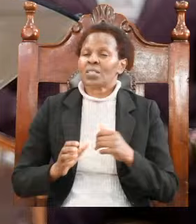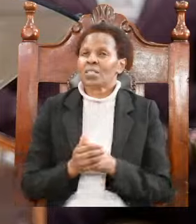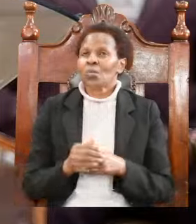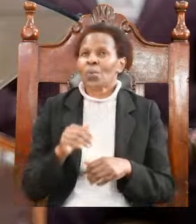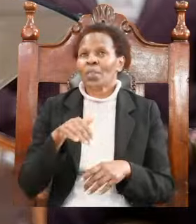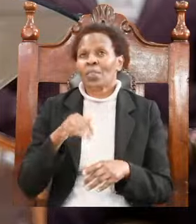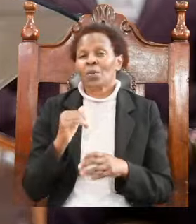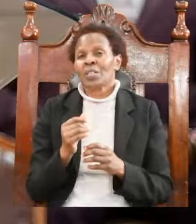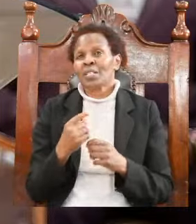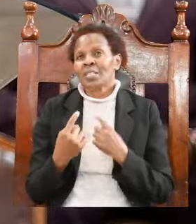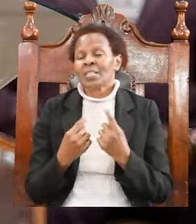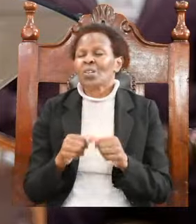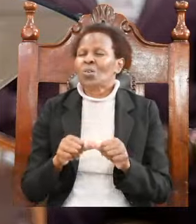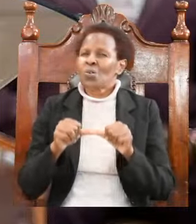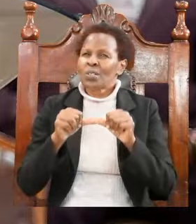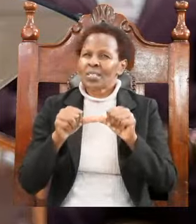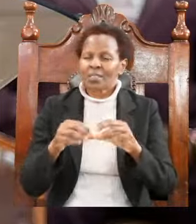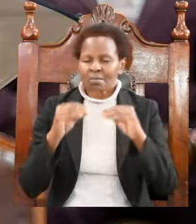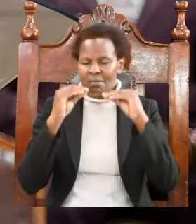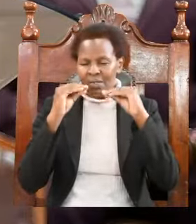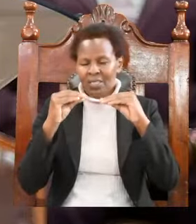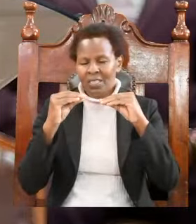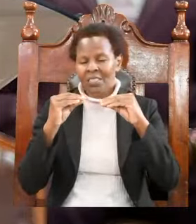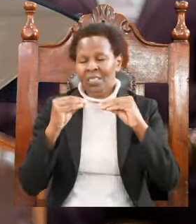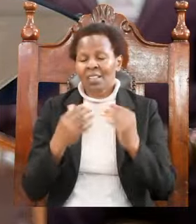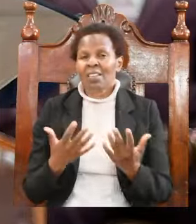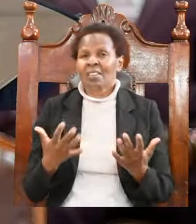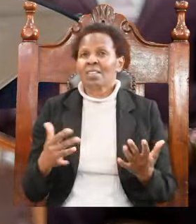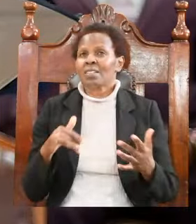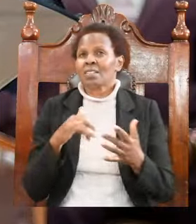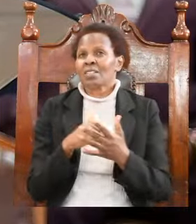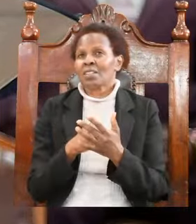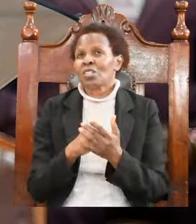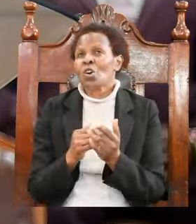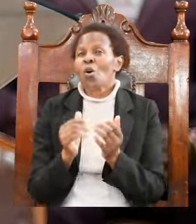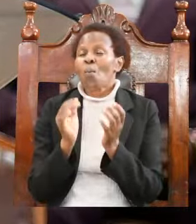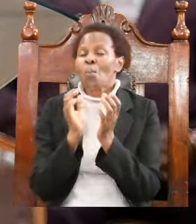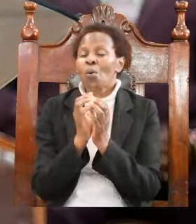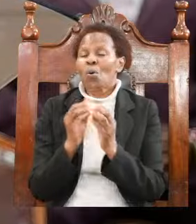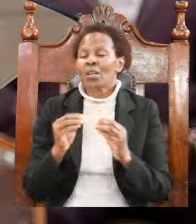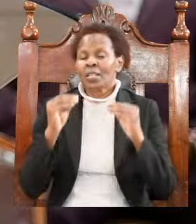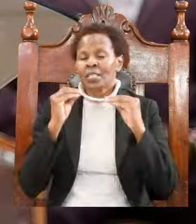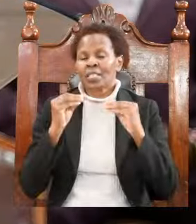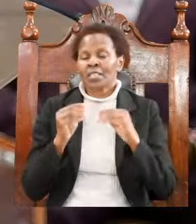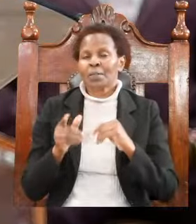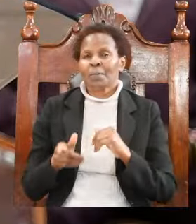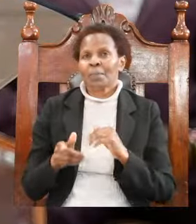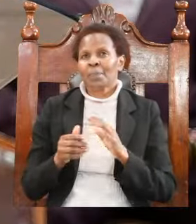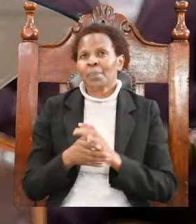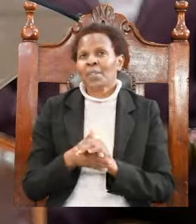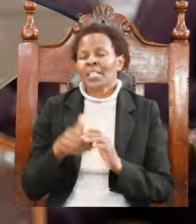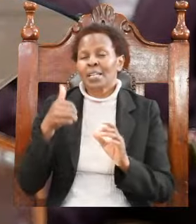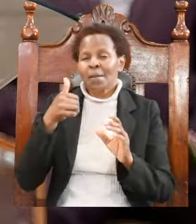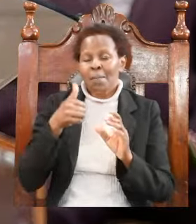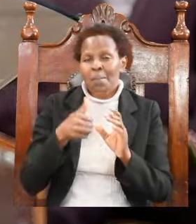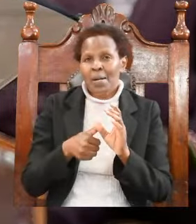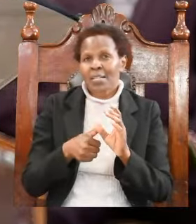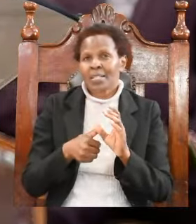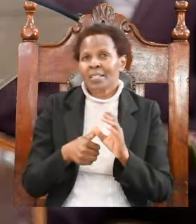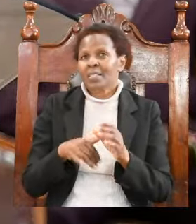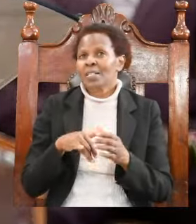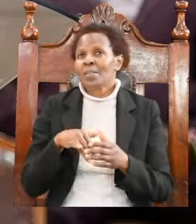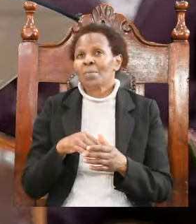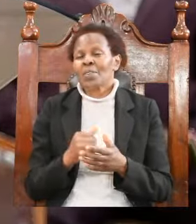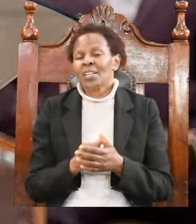him to continue teaching the things that Paul has taught him and reminding him that he shouldn't